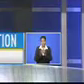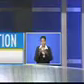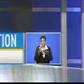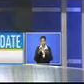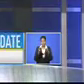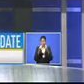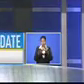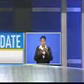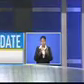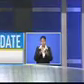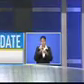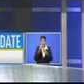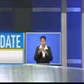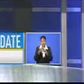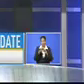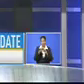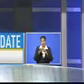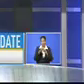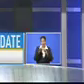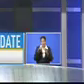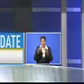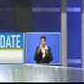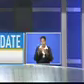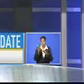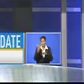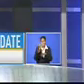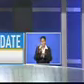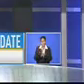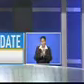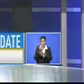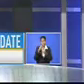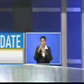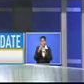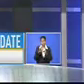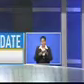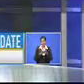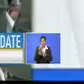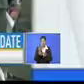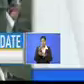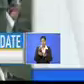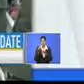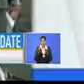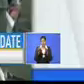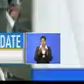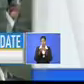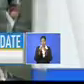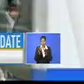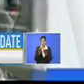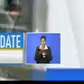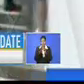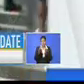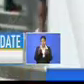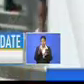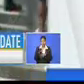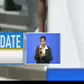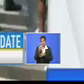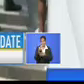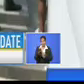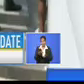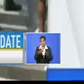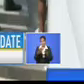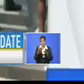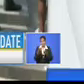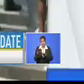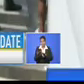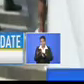we told you about last night. Immigration officials confirming to our news team that 15 more Haitian nationals have been discovered dead, believed